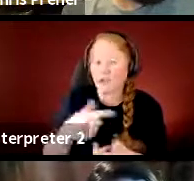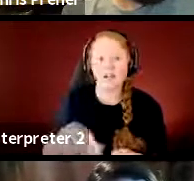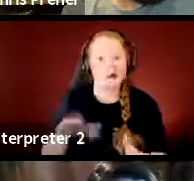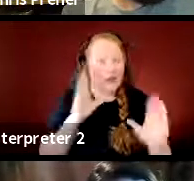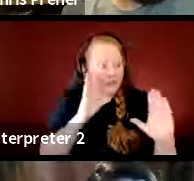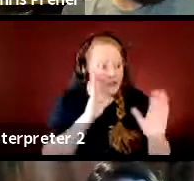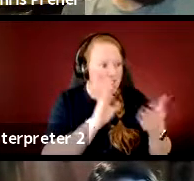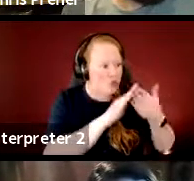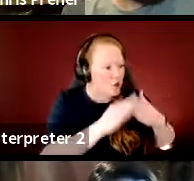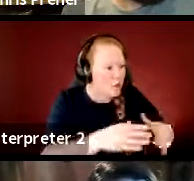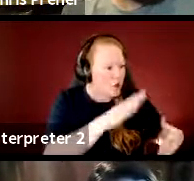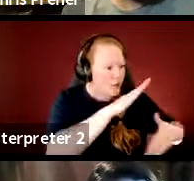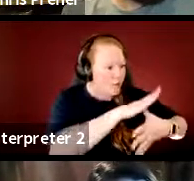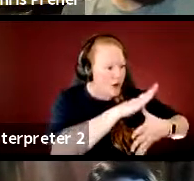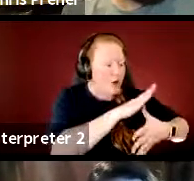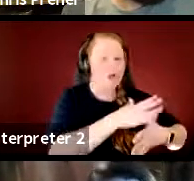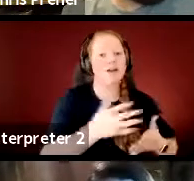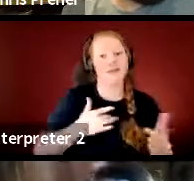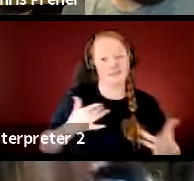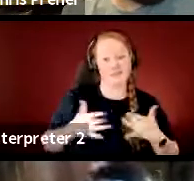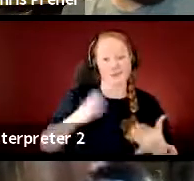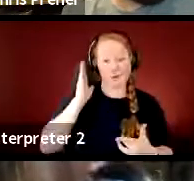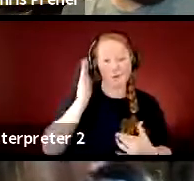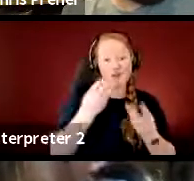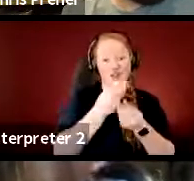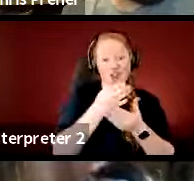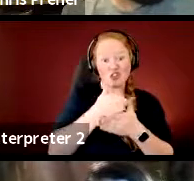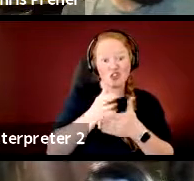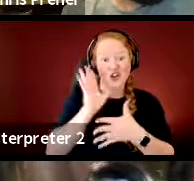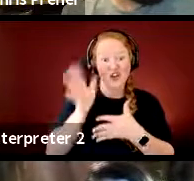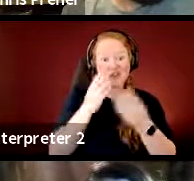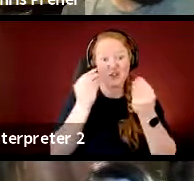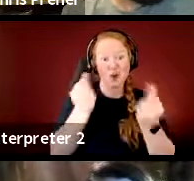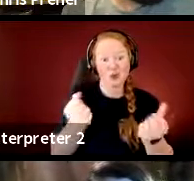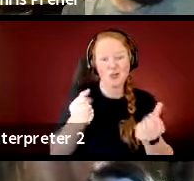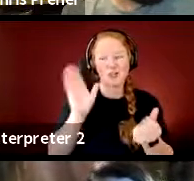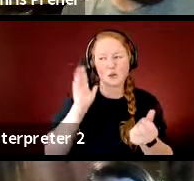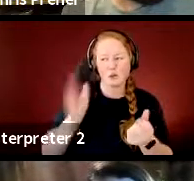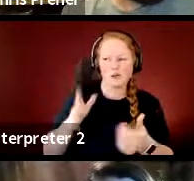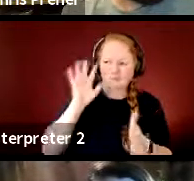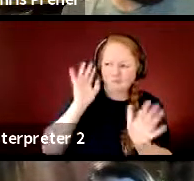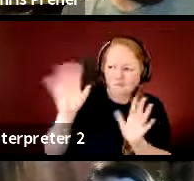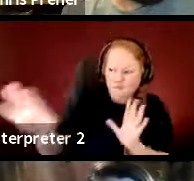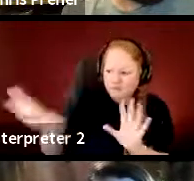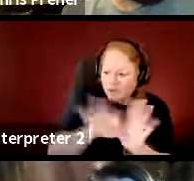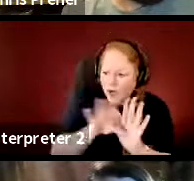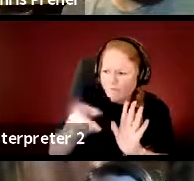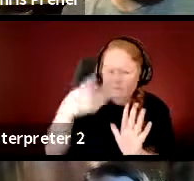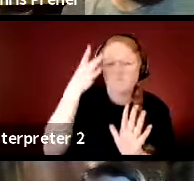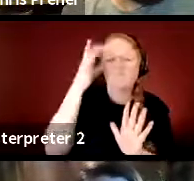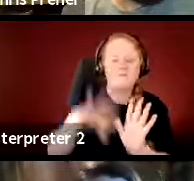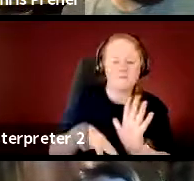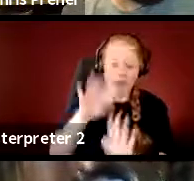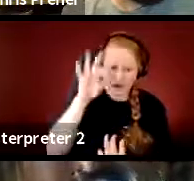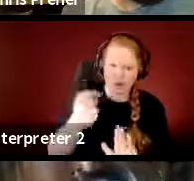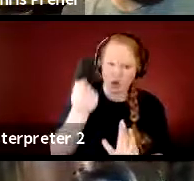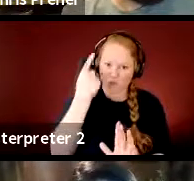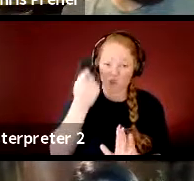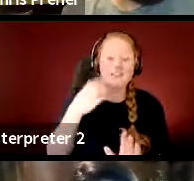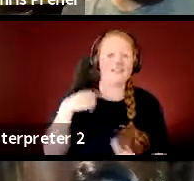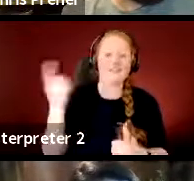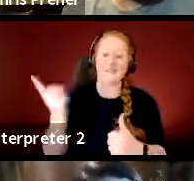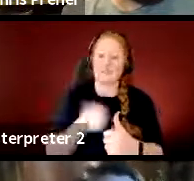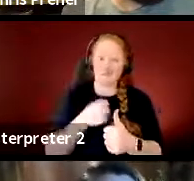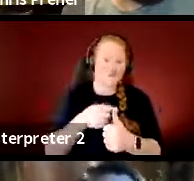priorities. And we're going to be excited to share those solutions and recommendations as we identify them, because we know this is only the first round or first distribution